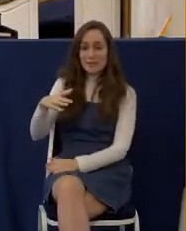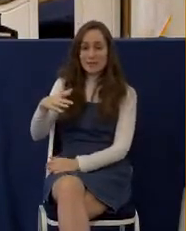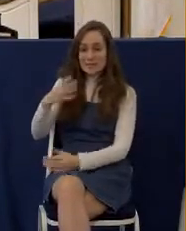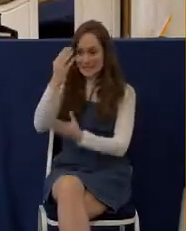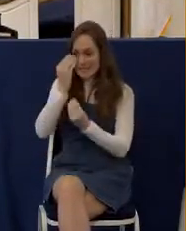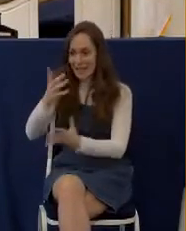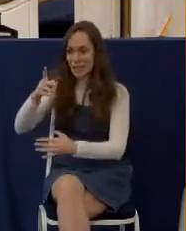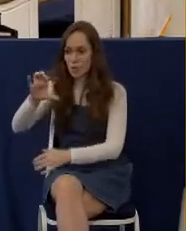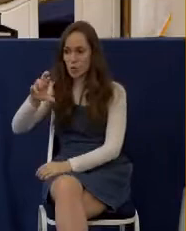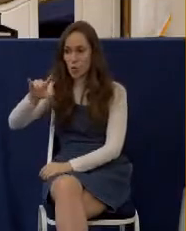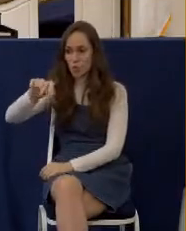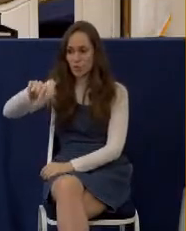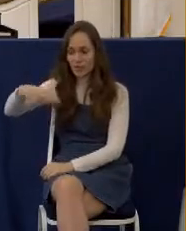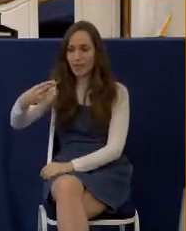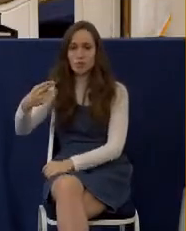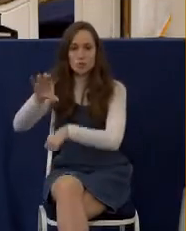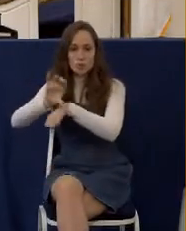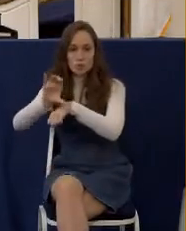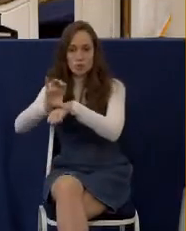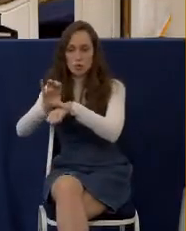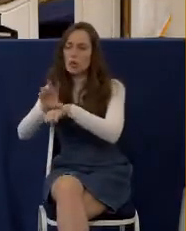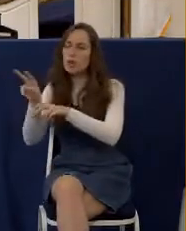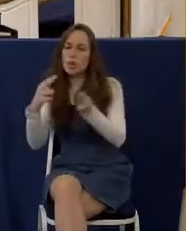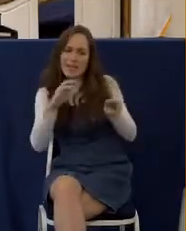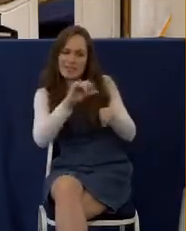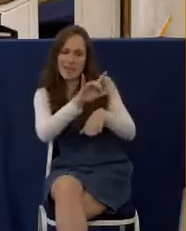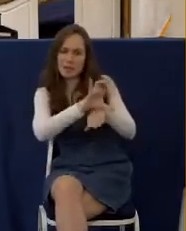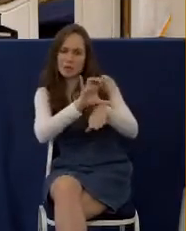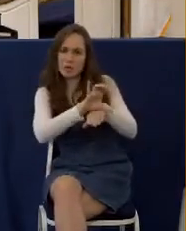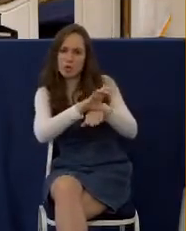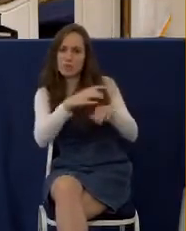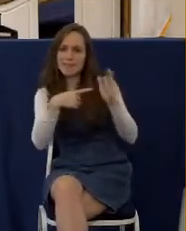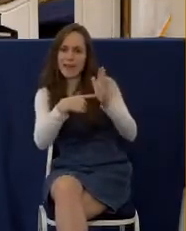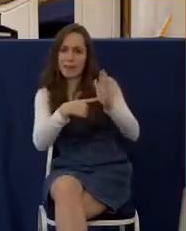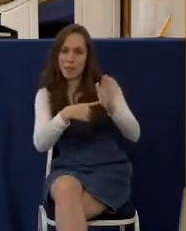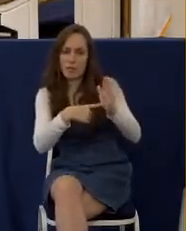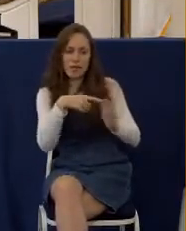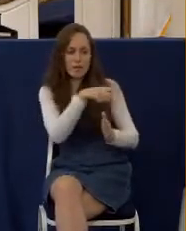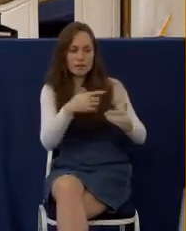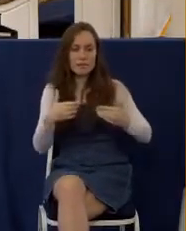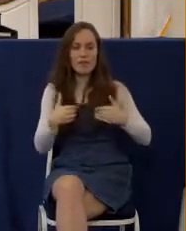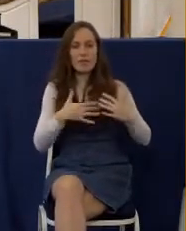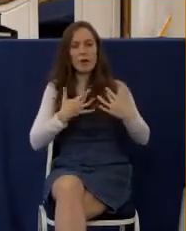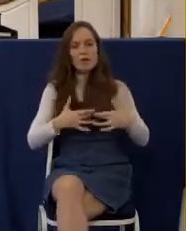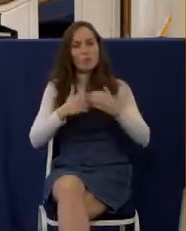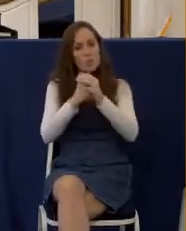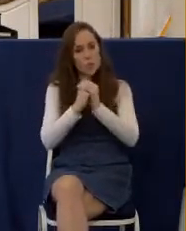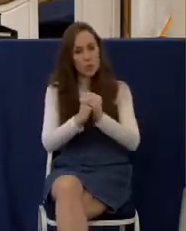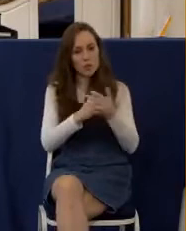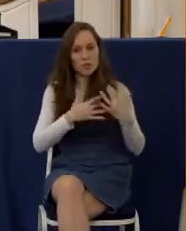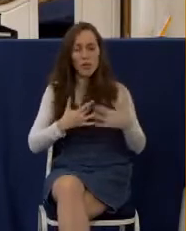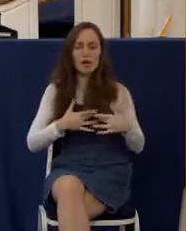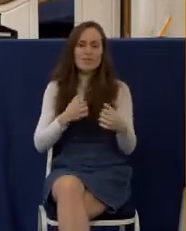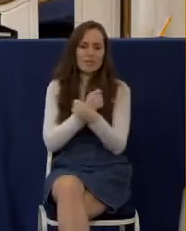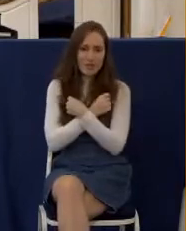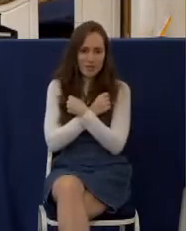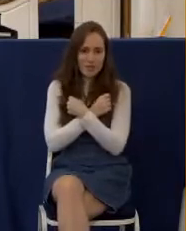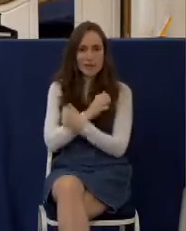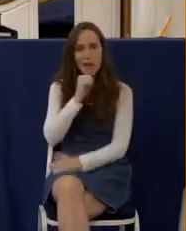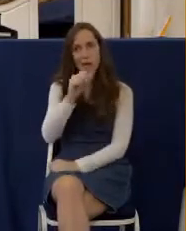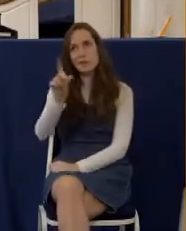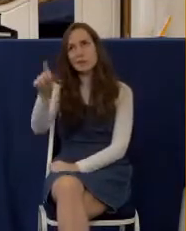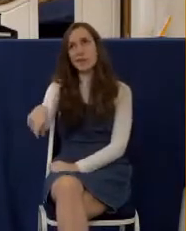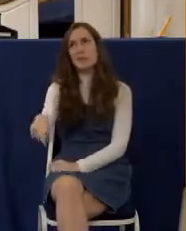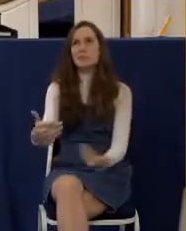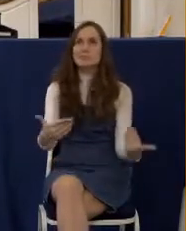example of this kind of giving, grace giving, from a heart of worship, a heart of love to God. Not out of obligation, but